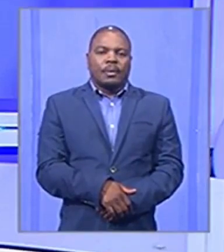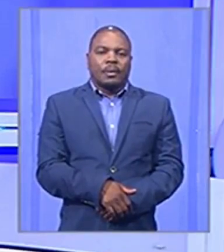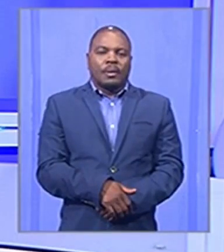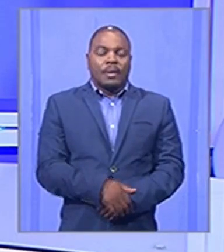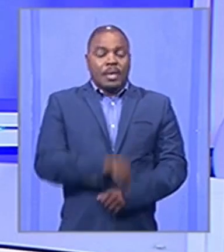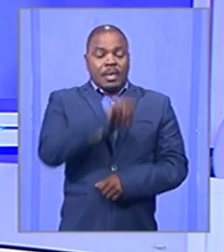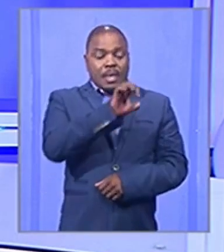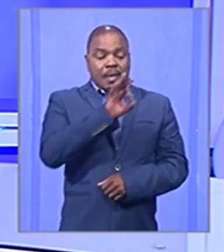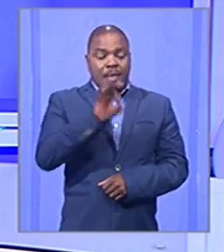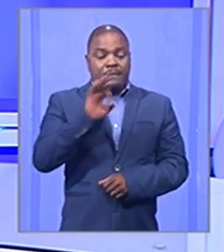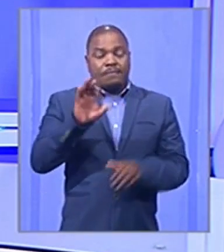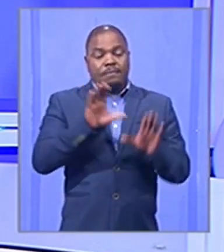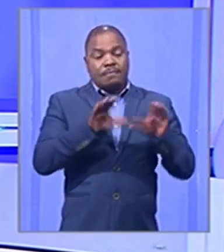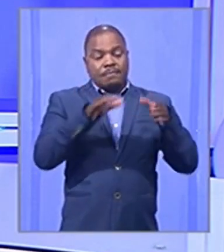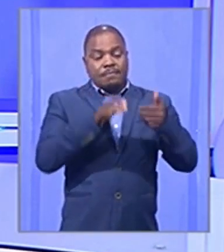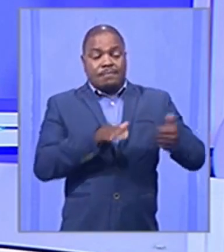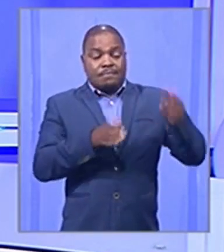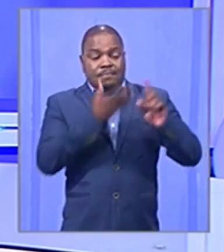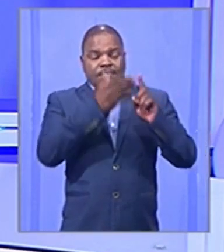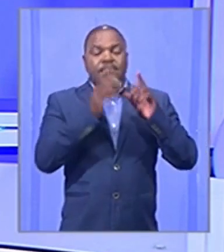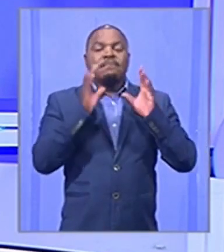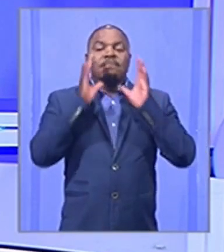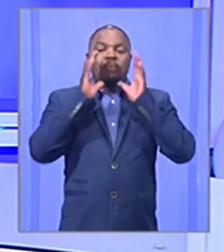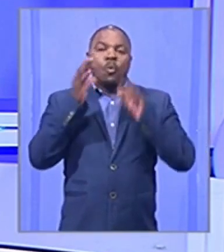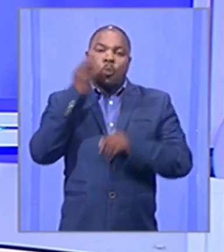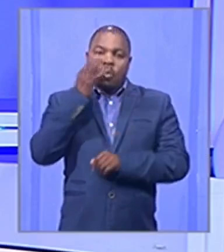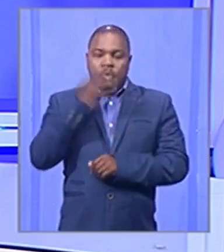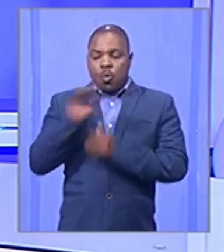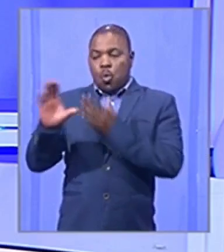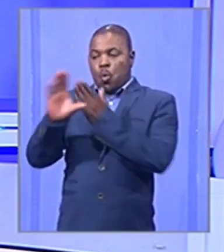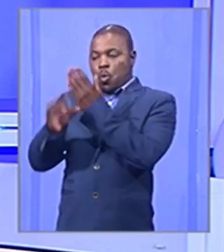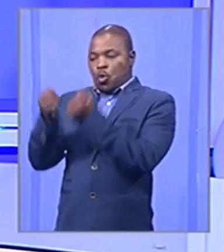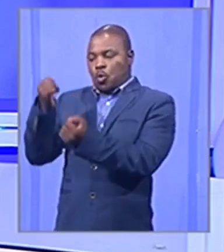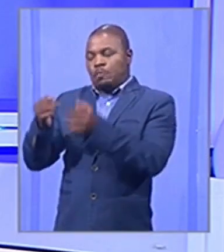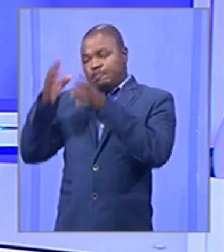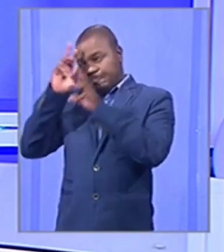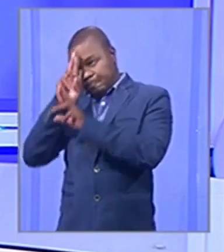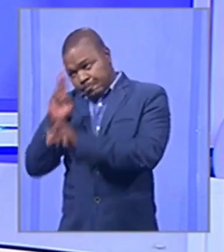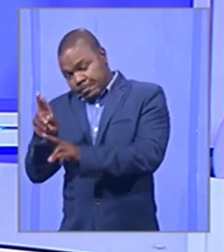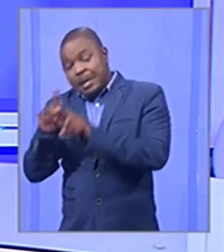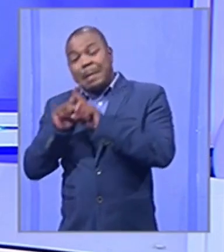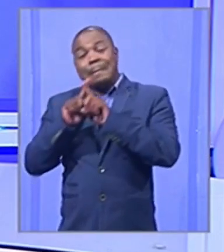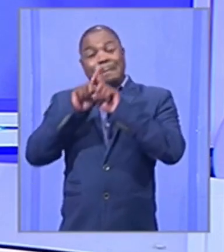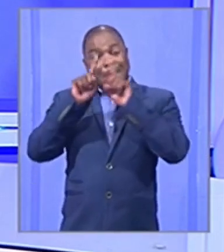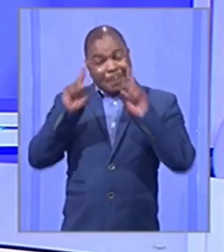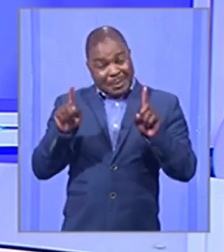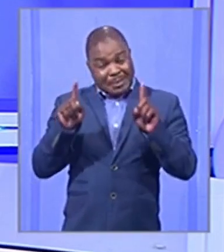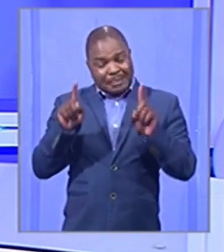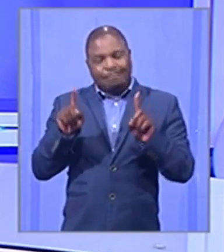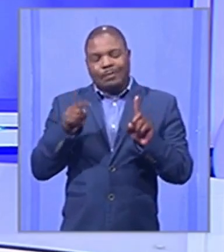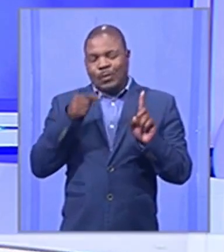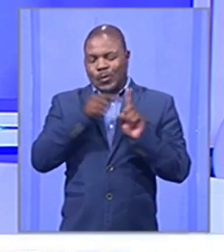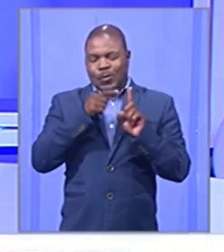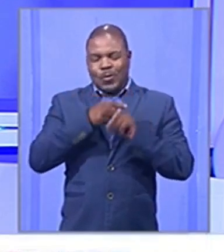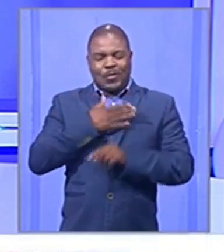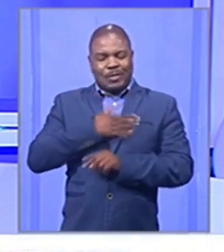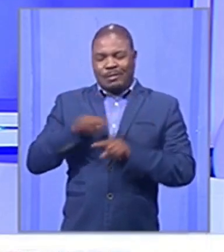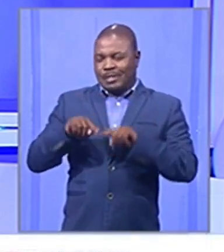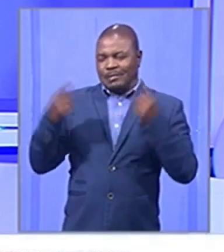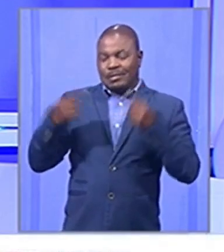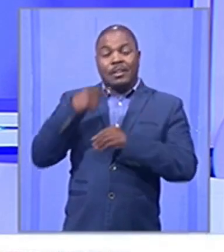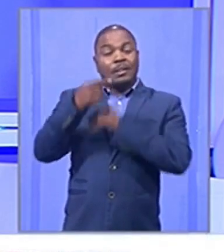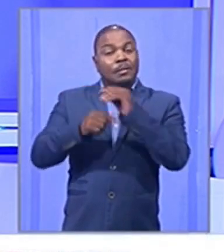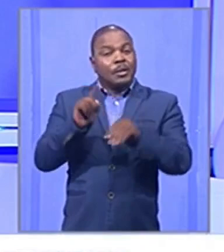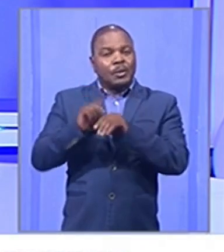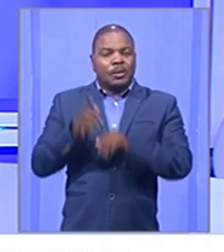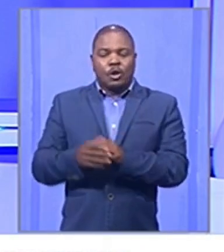Moeteledipele wa EFF Julius Malema a re o tlotla kgotlatshekelo ya molaotheo mme le fa go ntse jalo o na le maikutlo a farologaneng ka ga